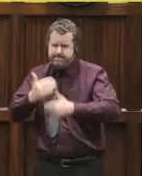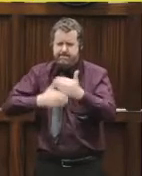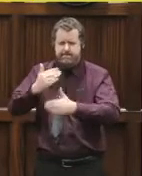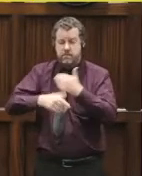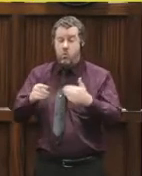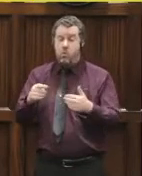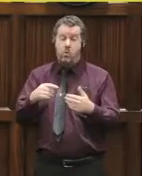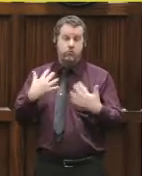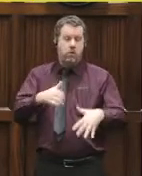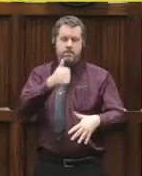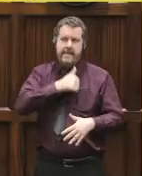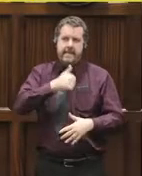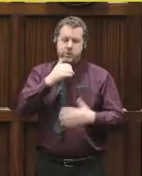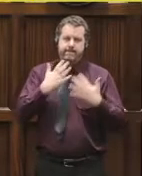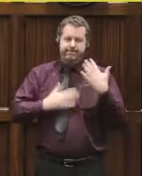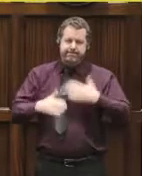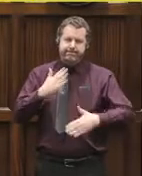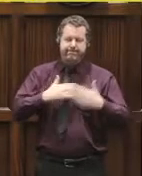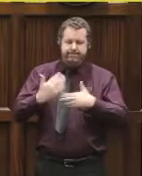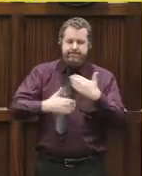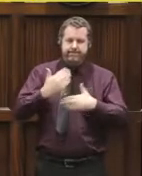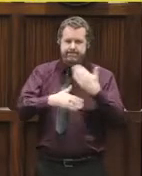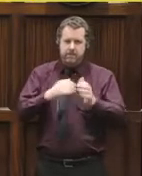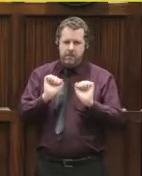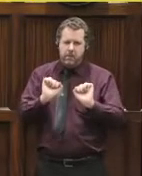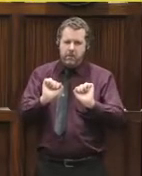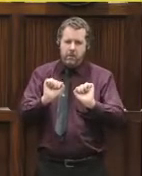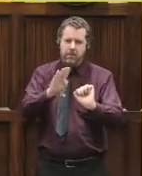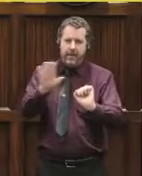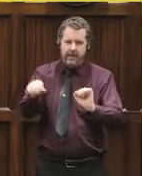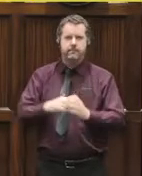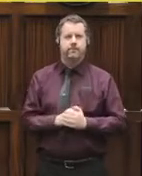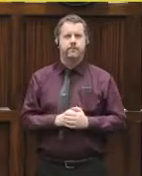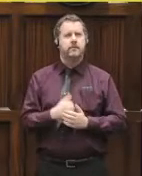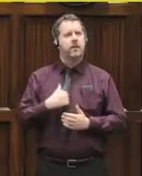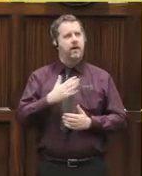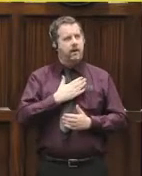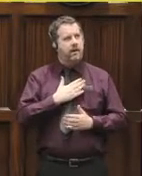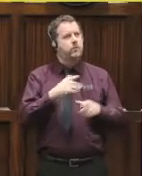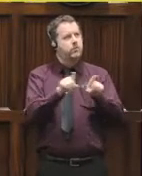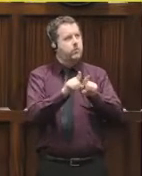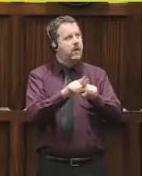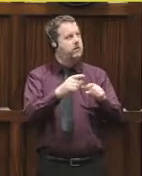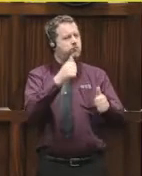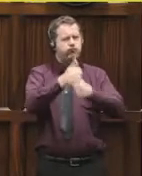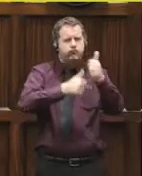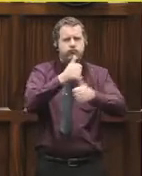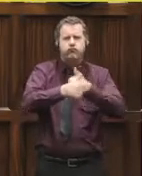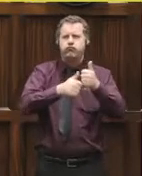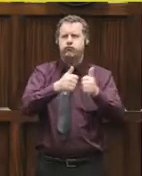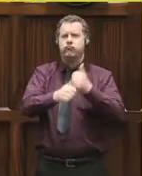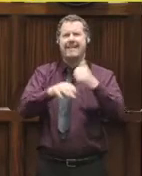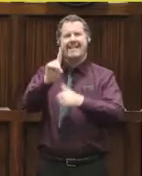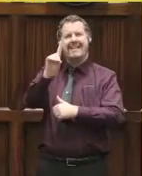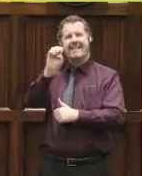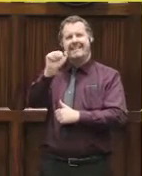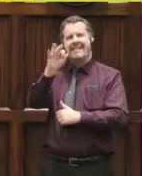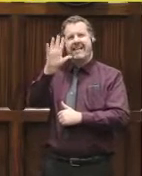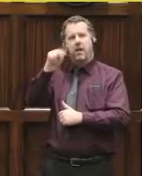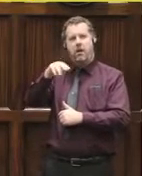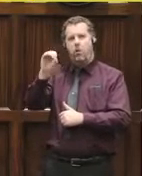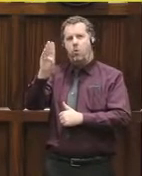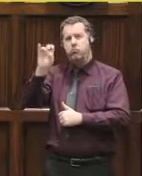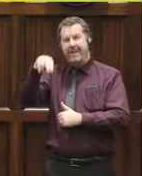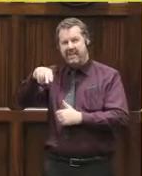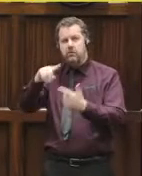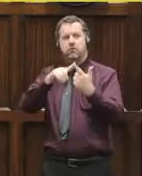patience in seeing this bill through to where we are today. I also want to commend Dáil Éireann and Jennifer O'Connell and